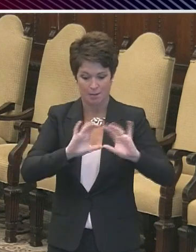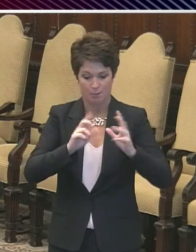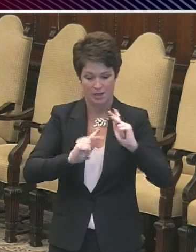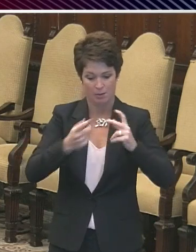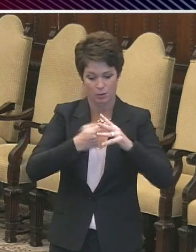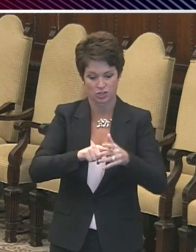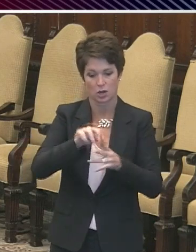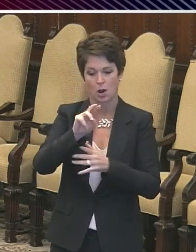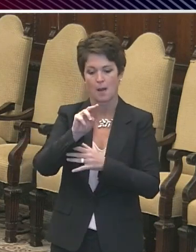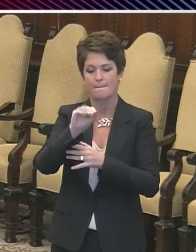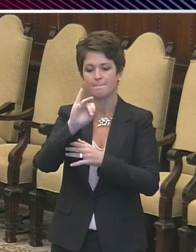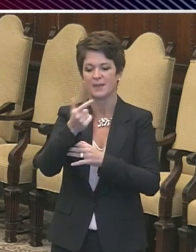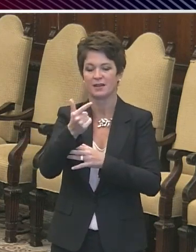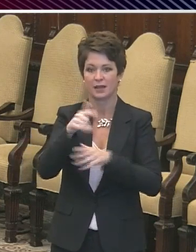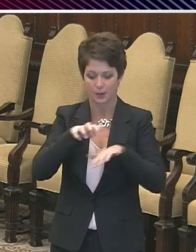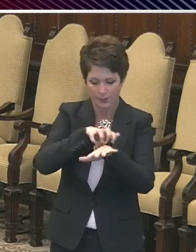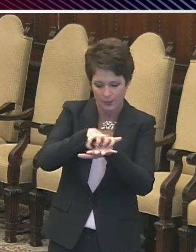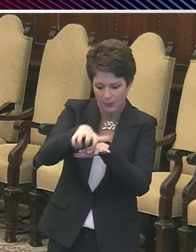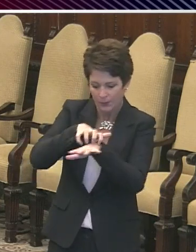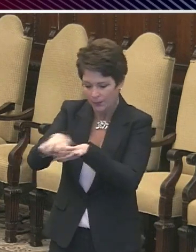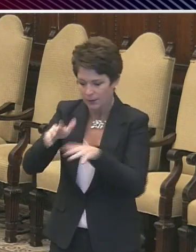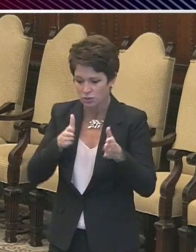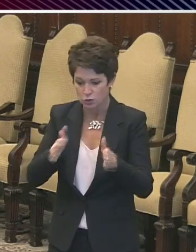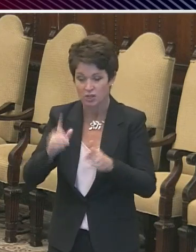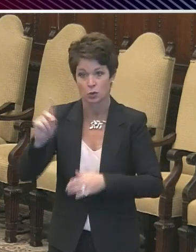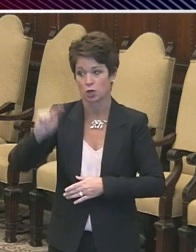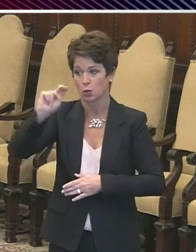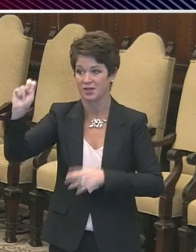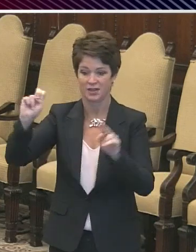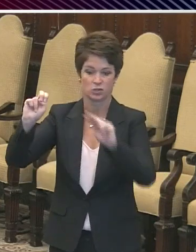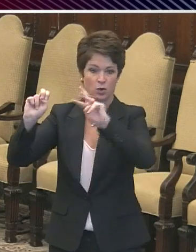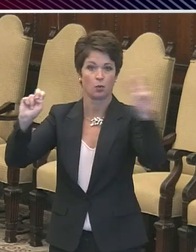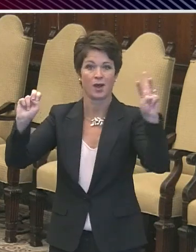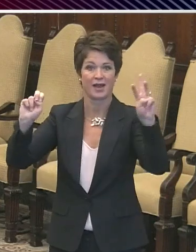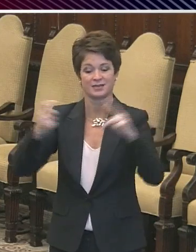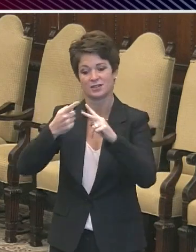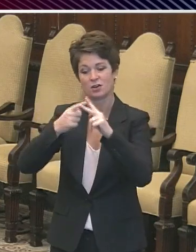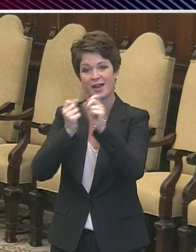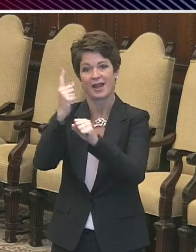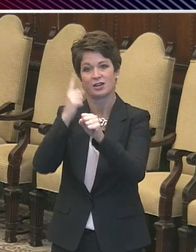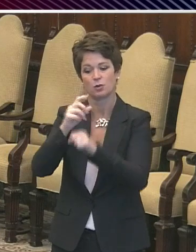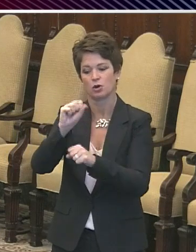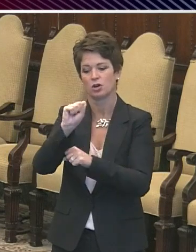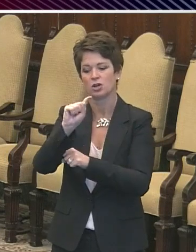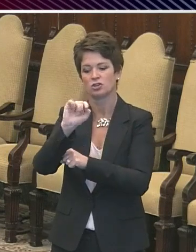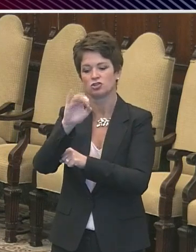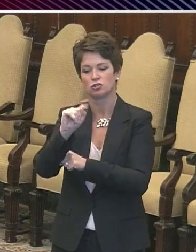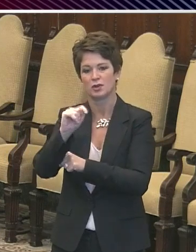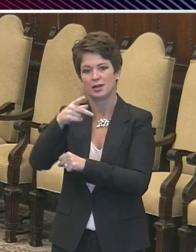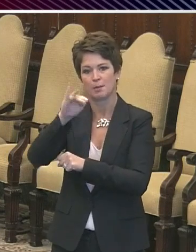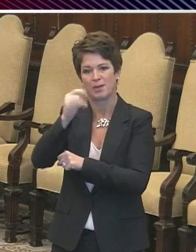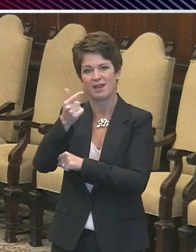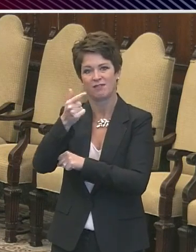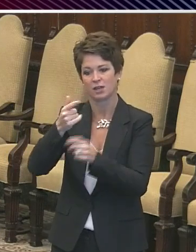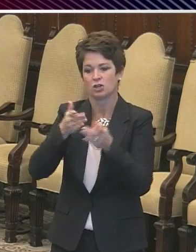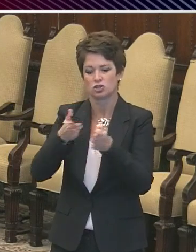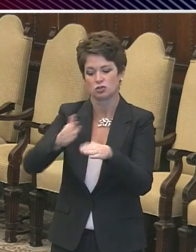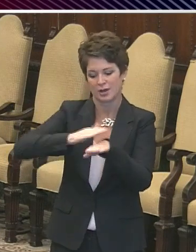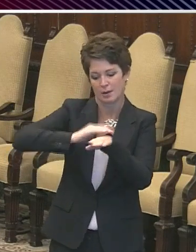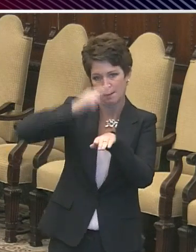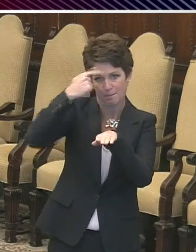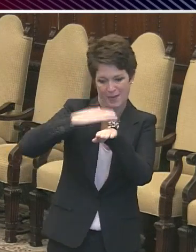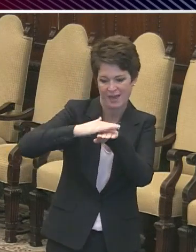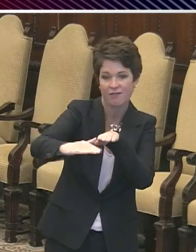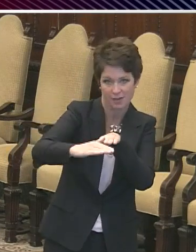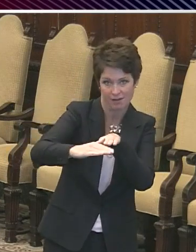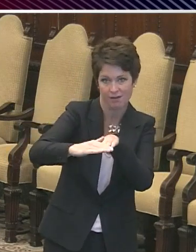milling streets in the Northeast and Northwest as part of our annual street paving operations. Although the Streets Department's 2020 paving